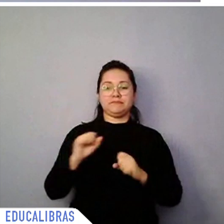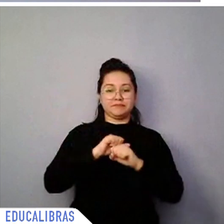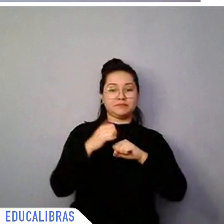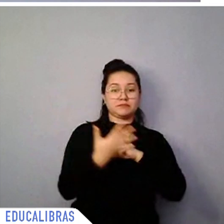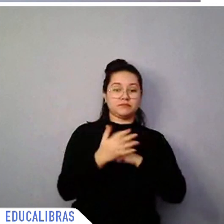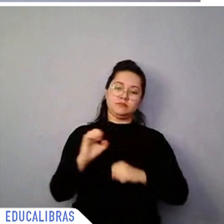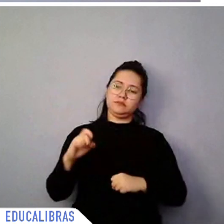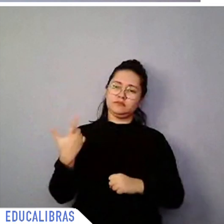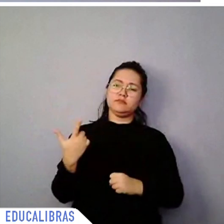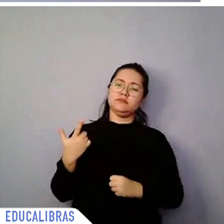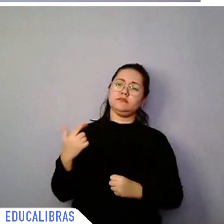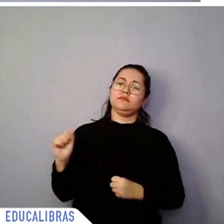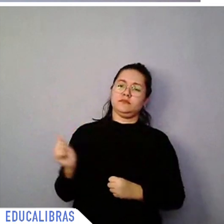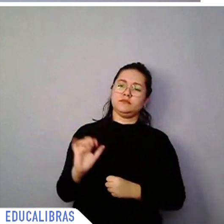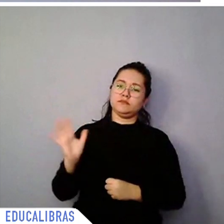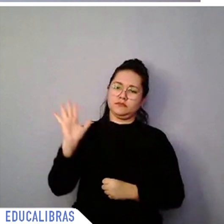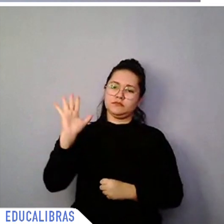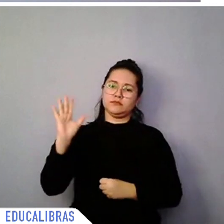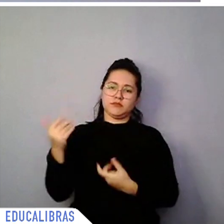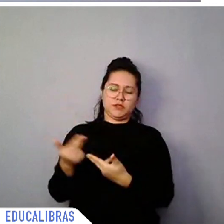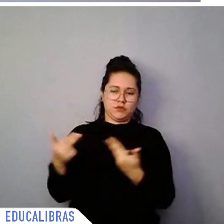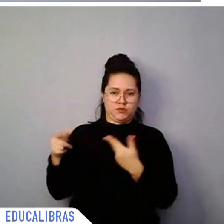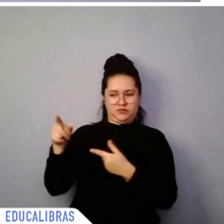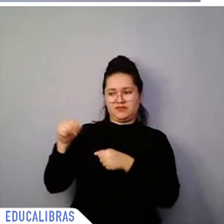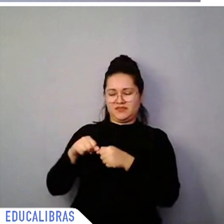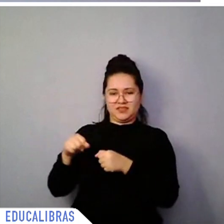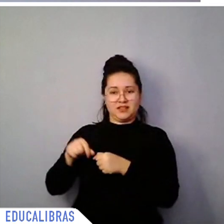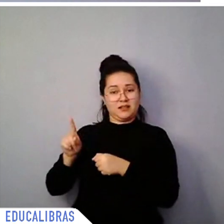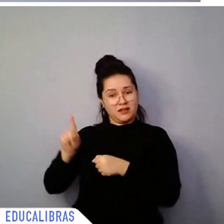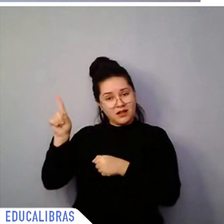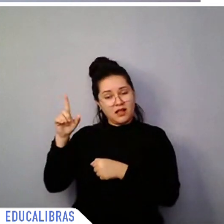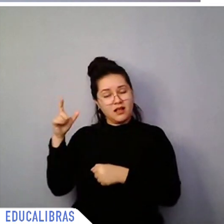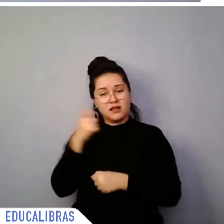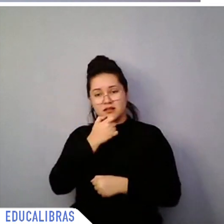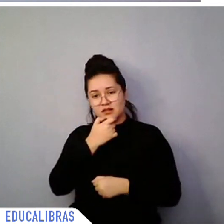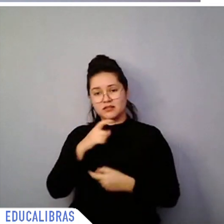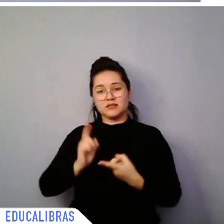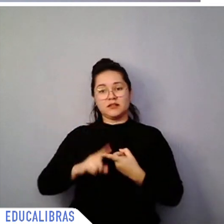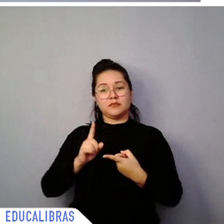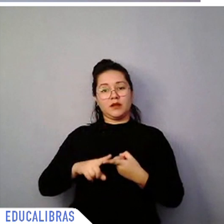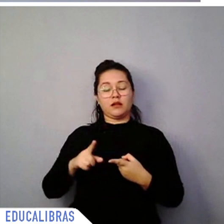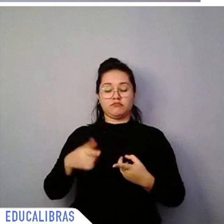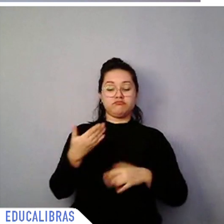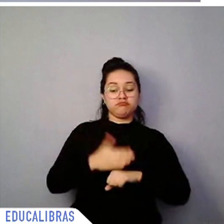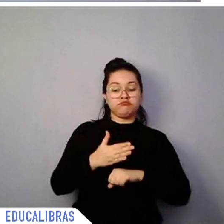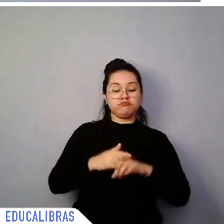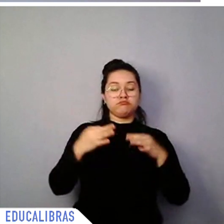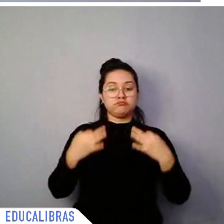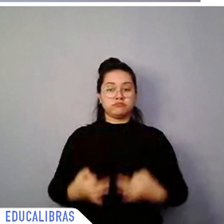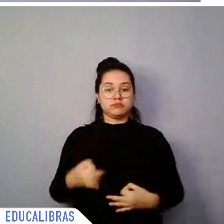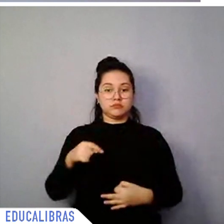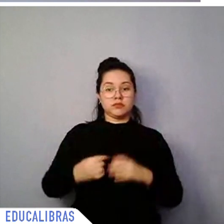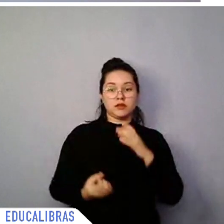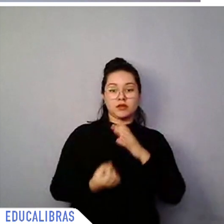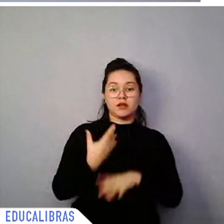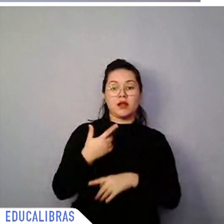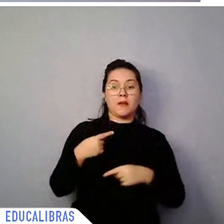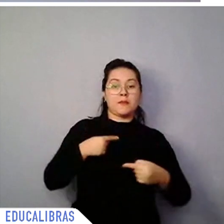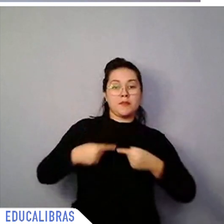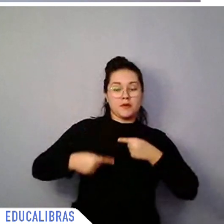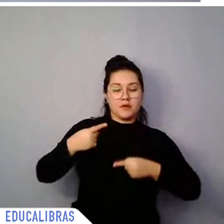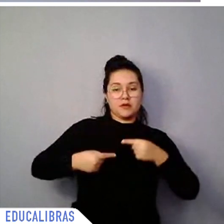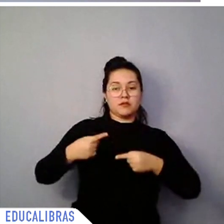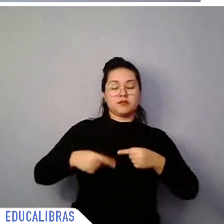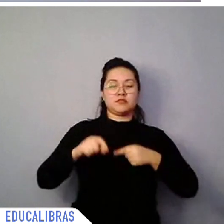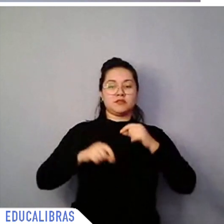developed, and probably we're going to learn from them. I think what they did there is much more expensive, probably more expensive than what we have